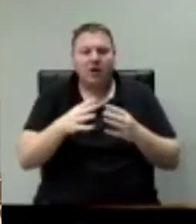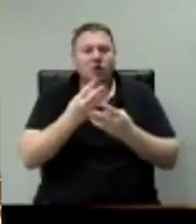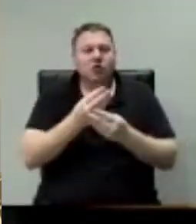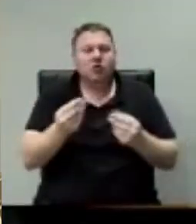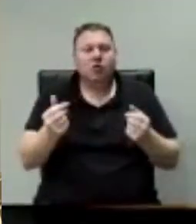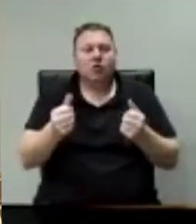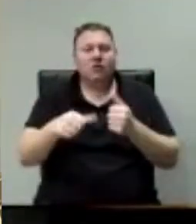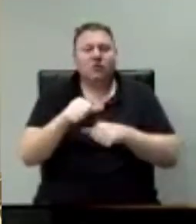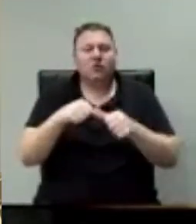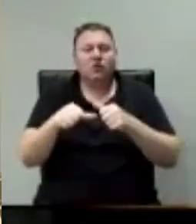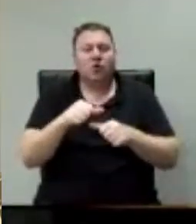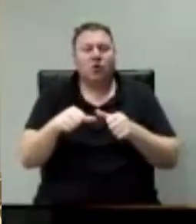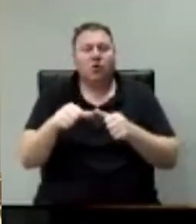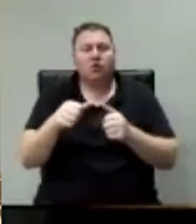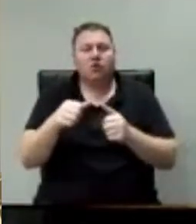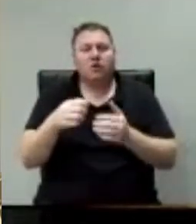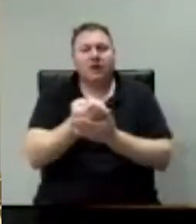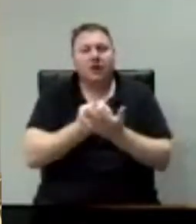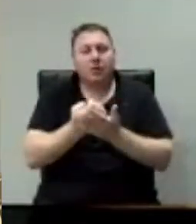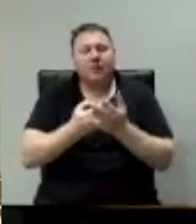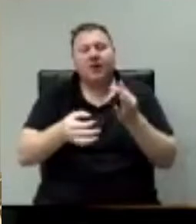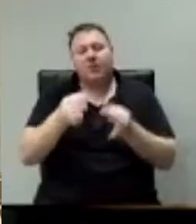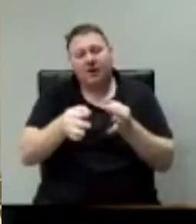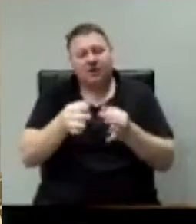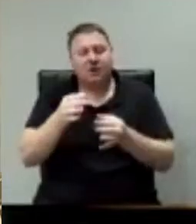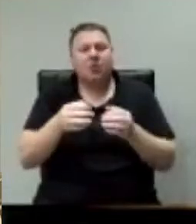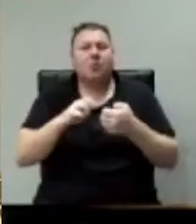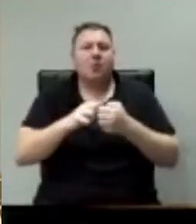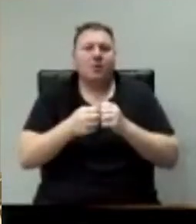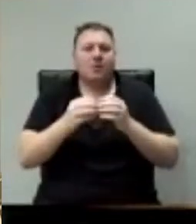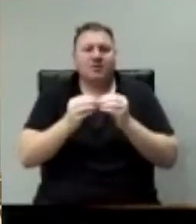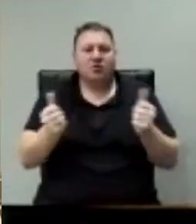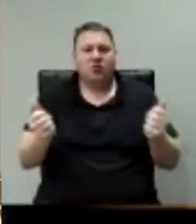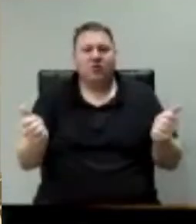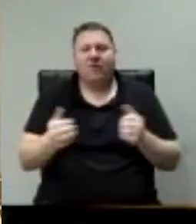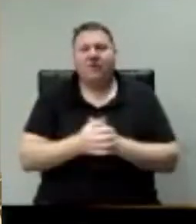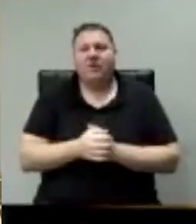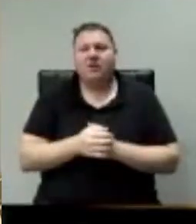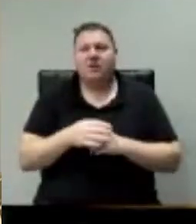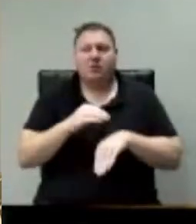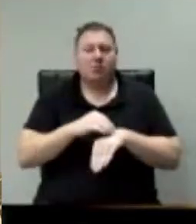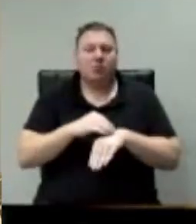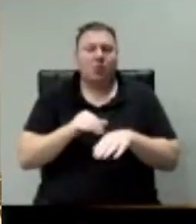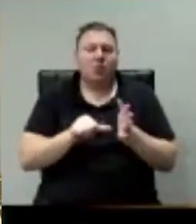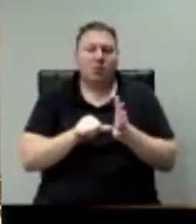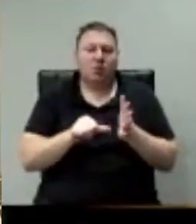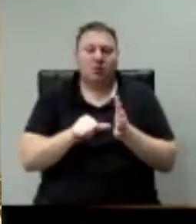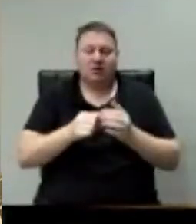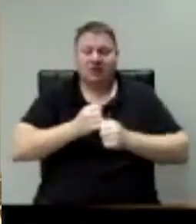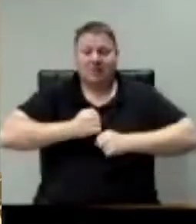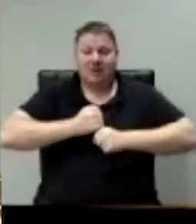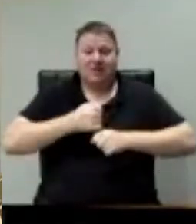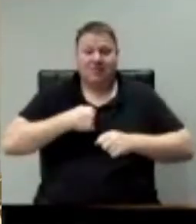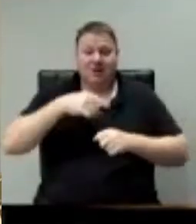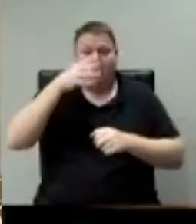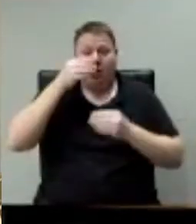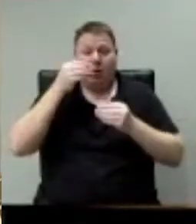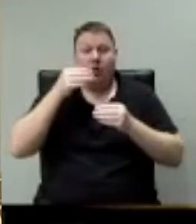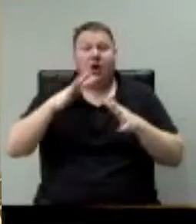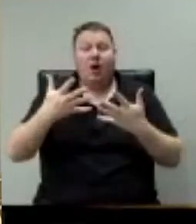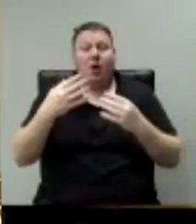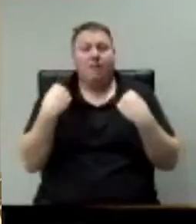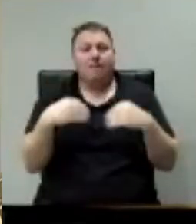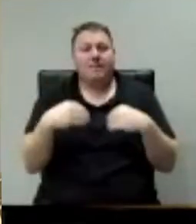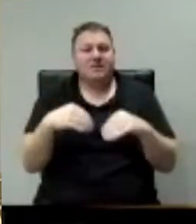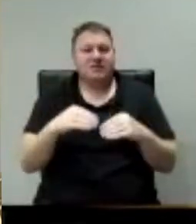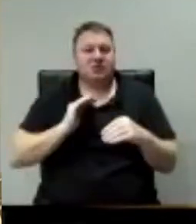critical socioeconomic and political problems of our lifetime. And more importantly, this is a space where I actually learned how to become a